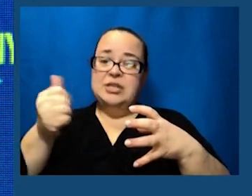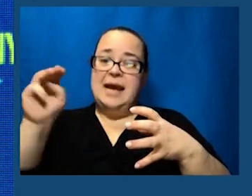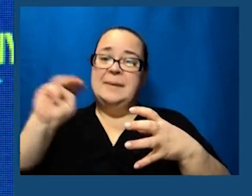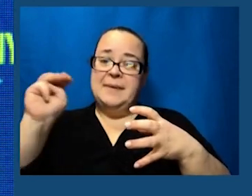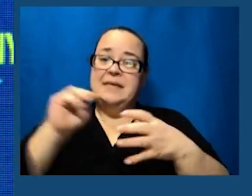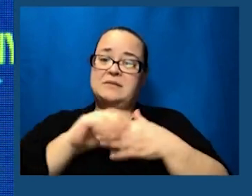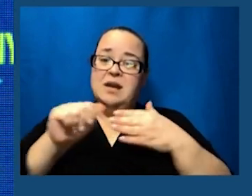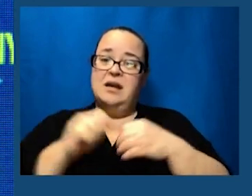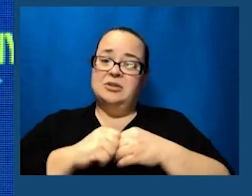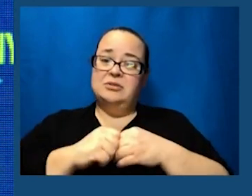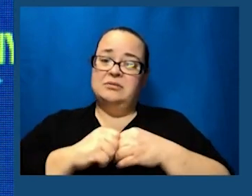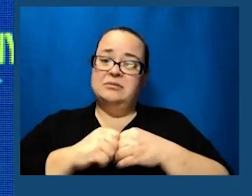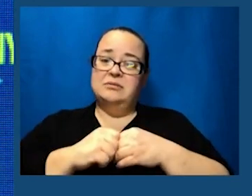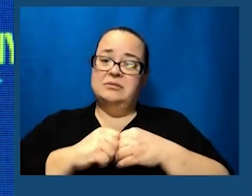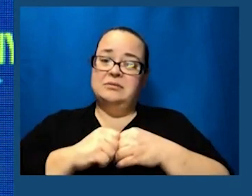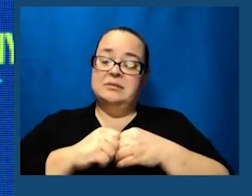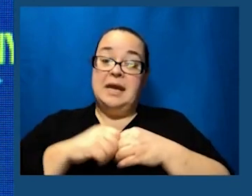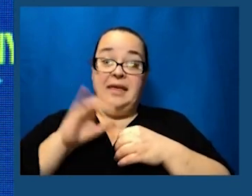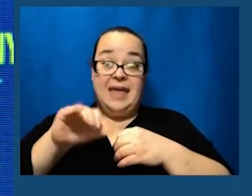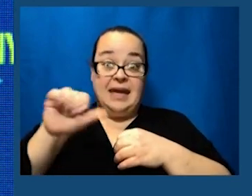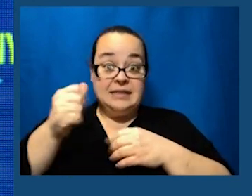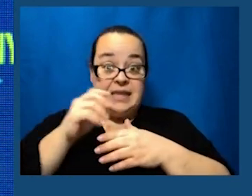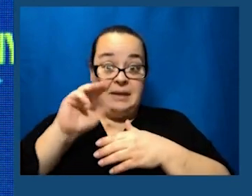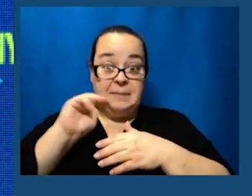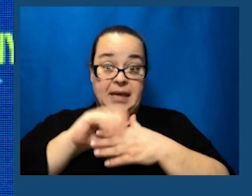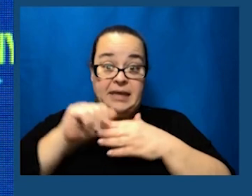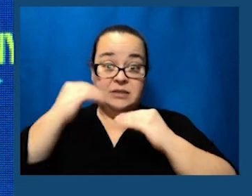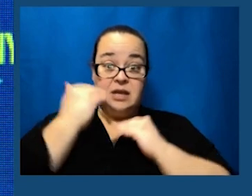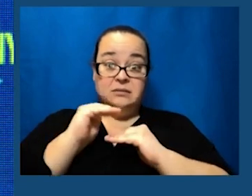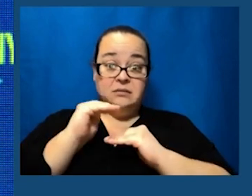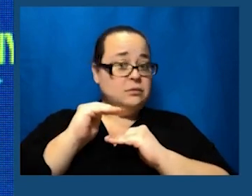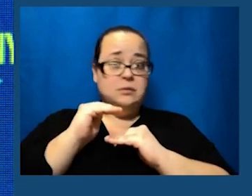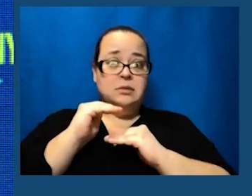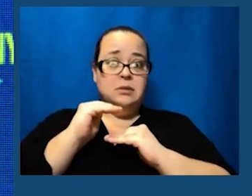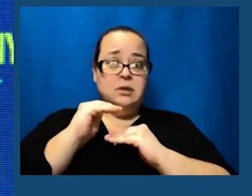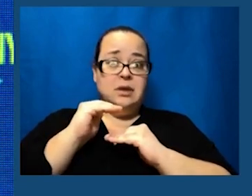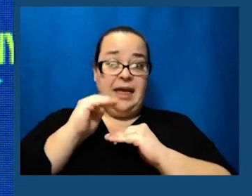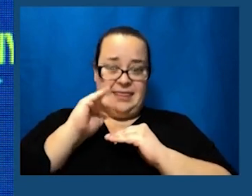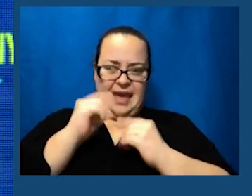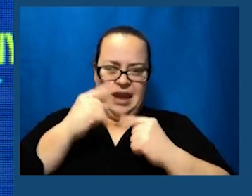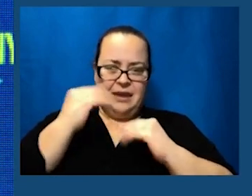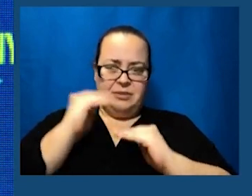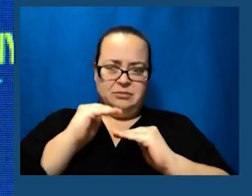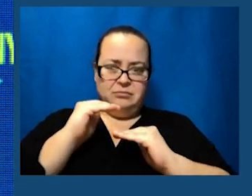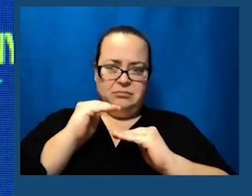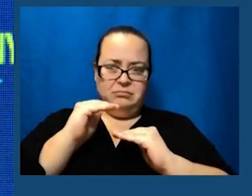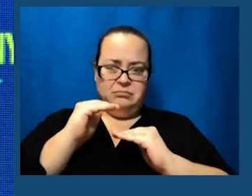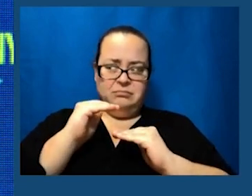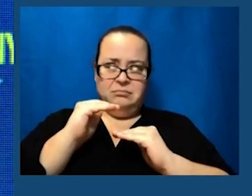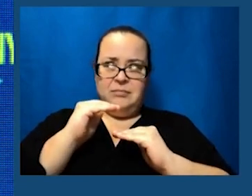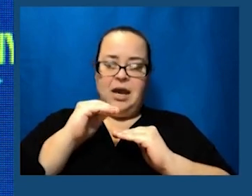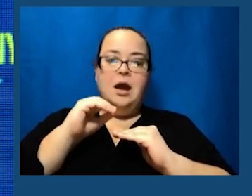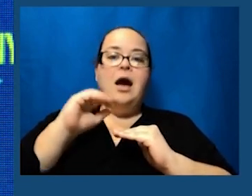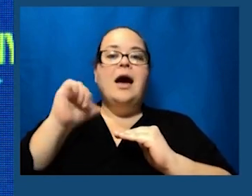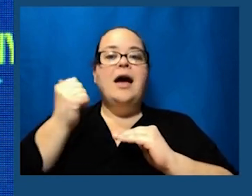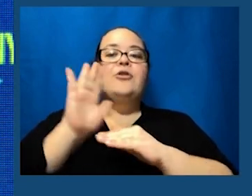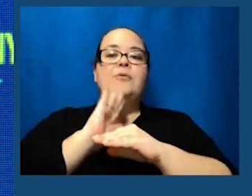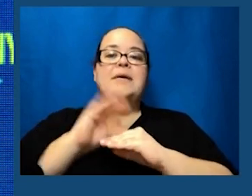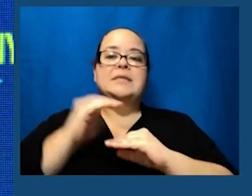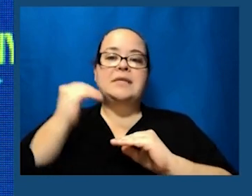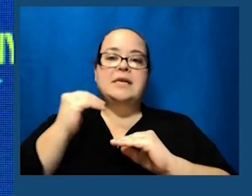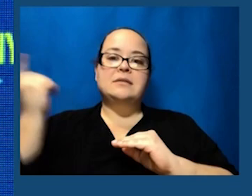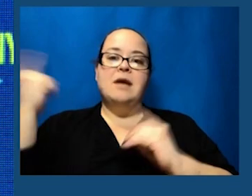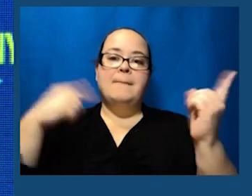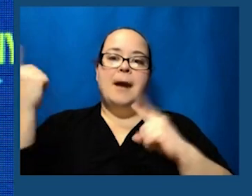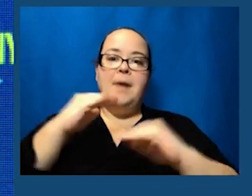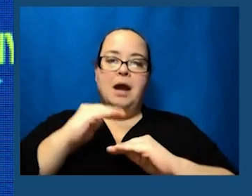all the private investment that follows. What about the smaller communities? Now, I represented very tiny communities when I was a member of Congress in upstate,